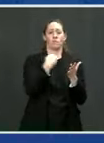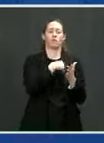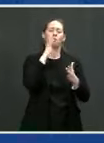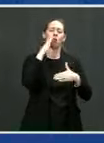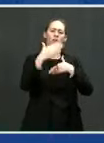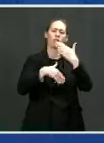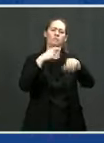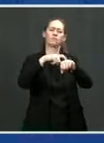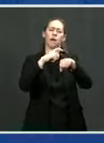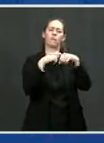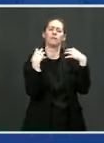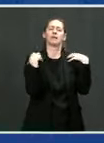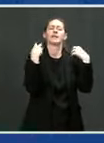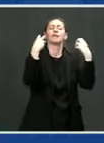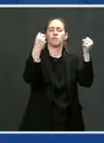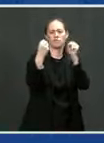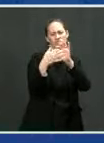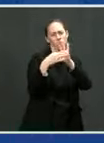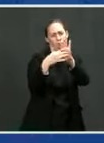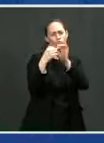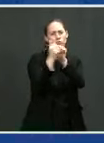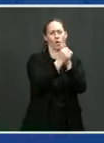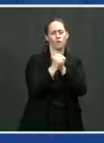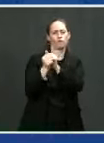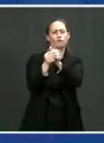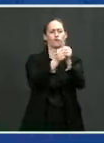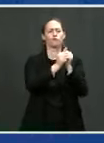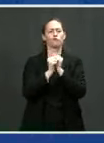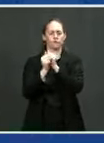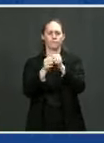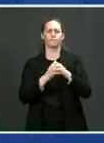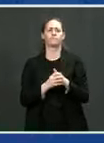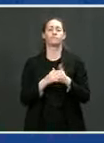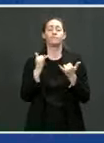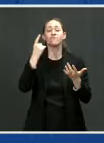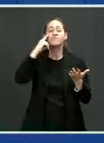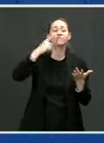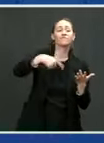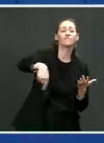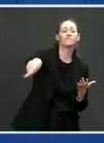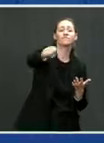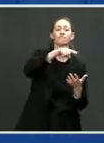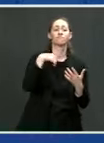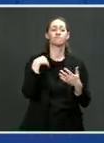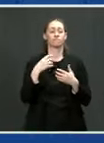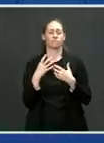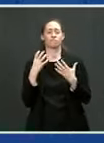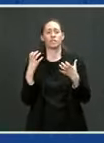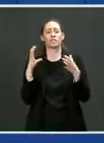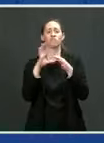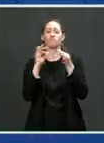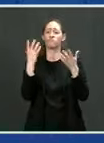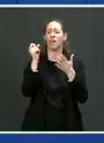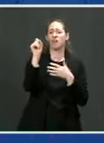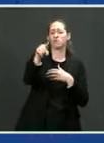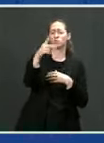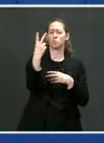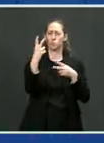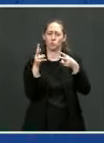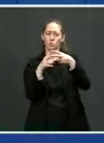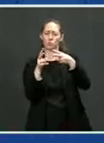you. To everyone else gathered here, I have two things to ask of you.